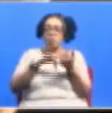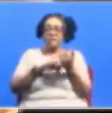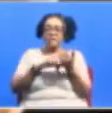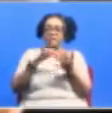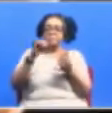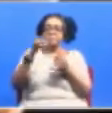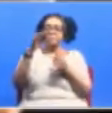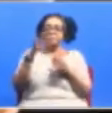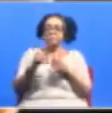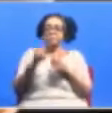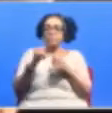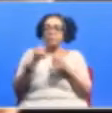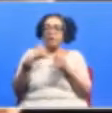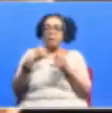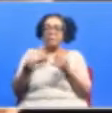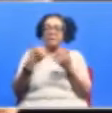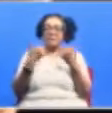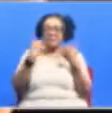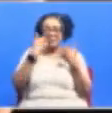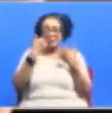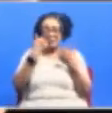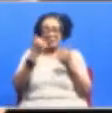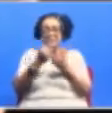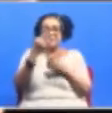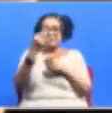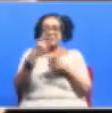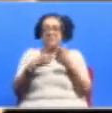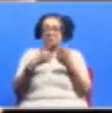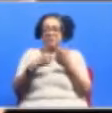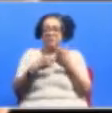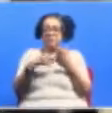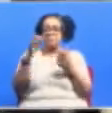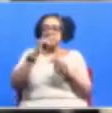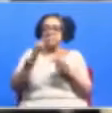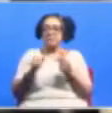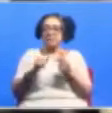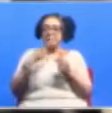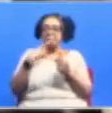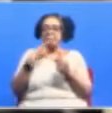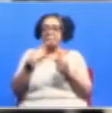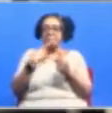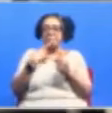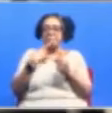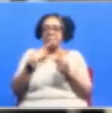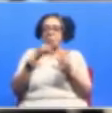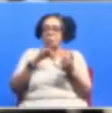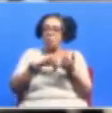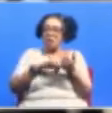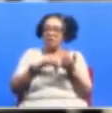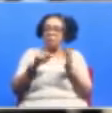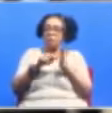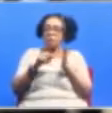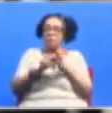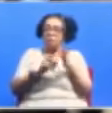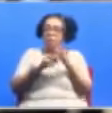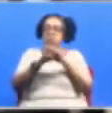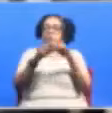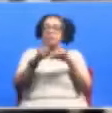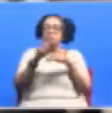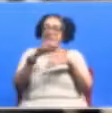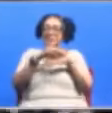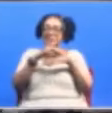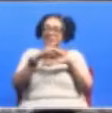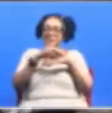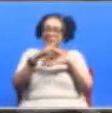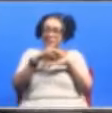Juma Jefwa, has been bedridden for 13 years. Mzee Kitao Jefwa says her wife's problem started as a rash on